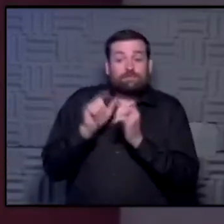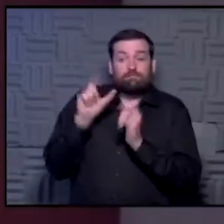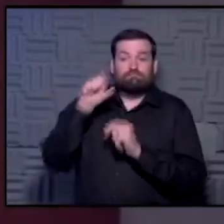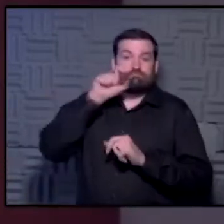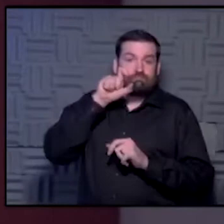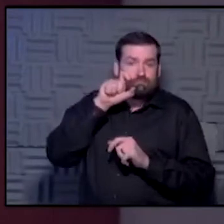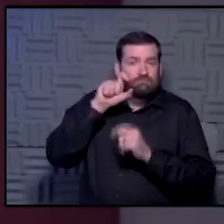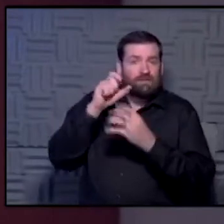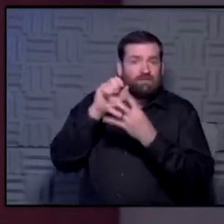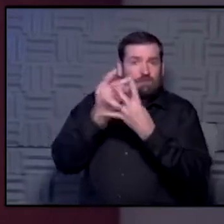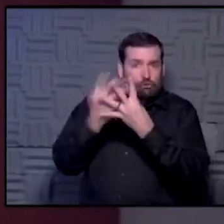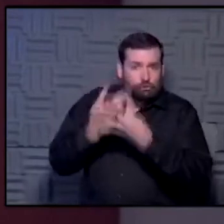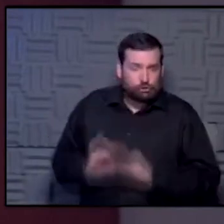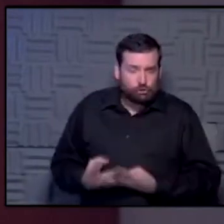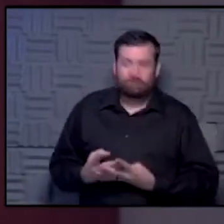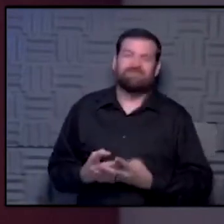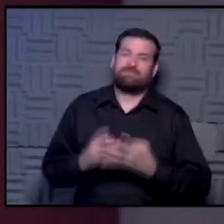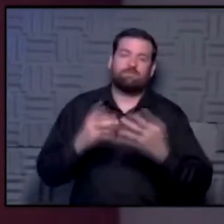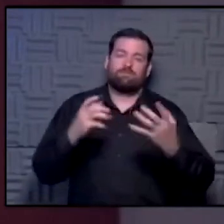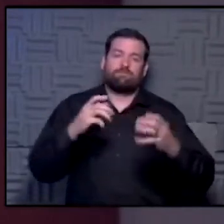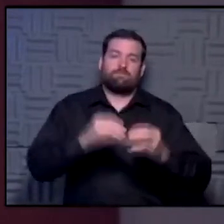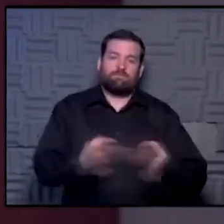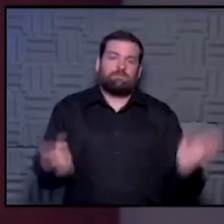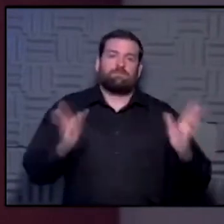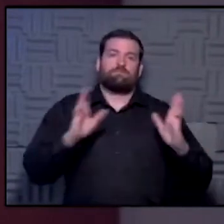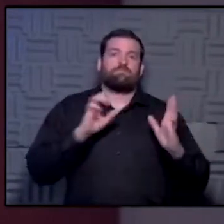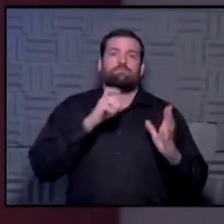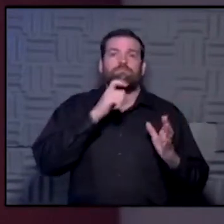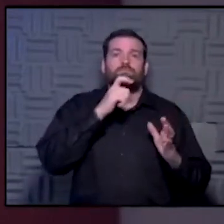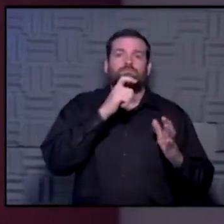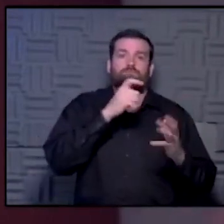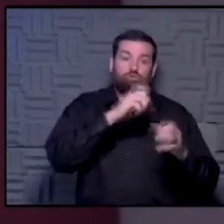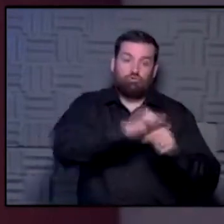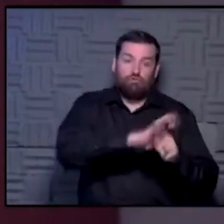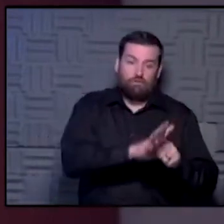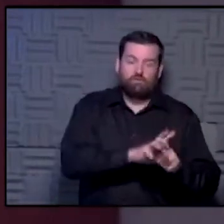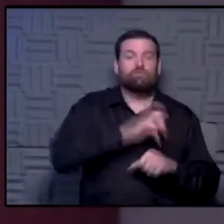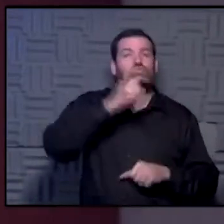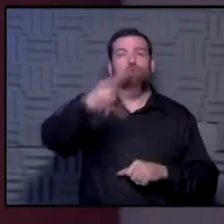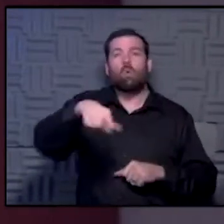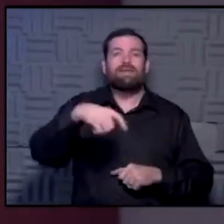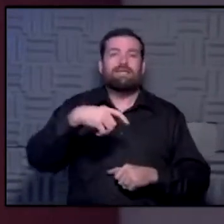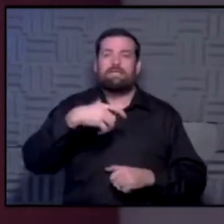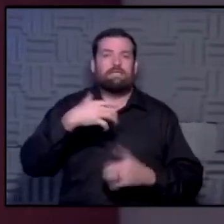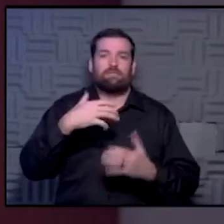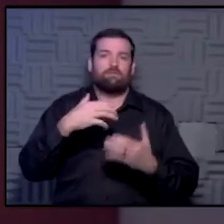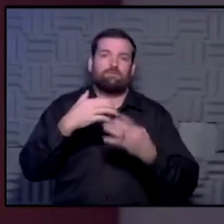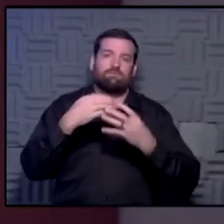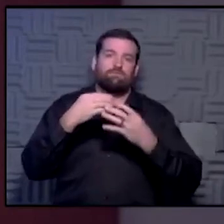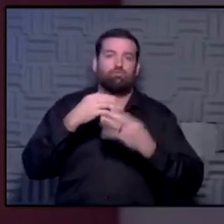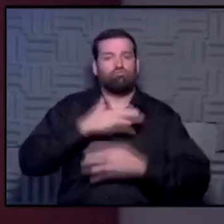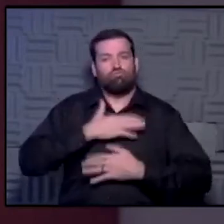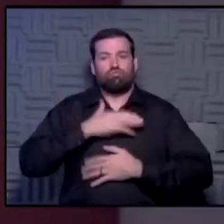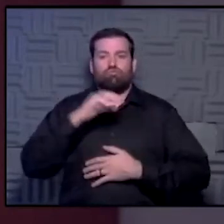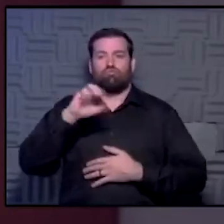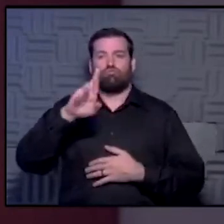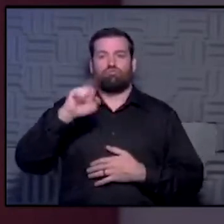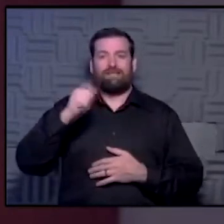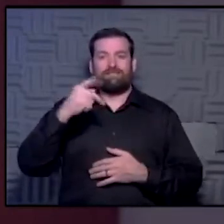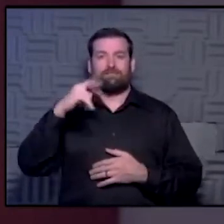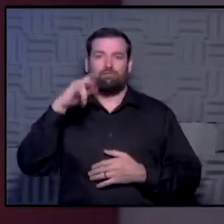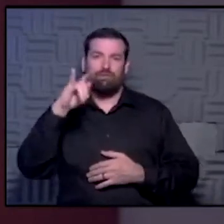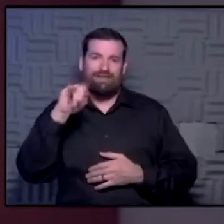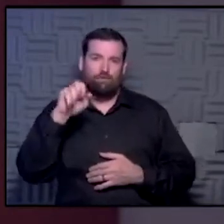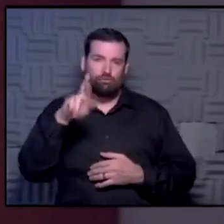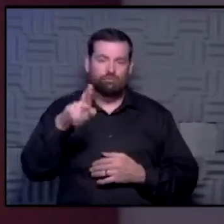general population, if you're talking about COVID, you don't need a respirator. You need a face covering. You need at least